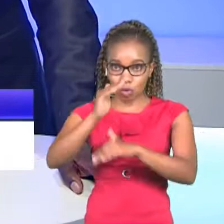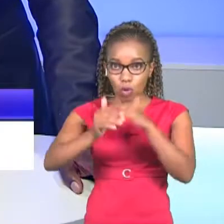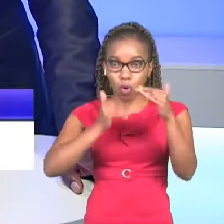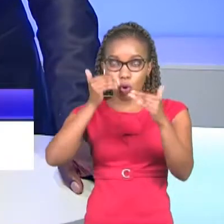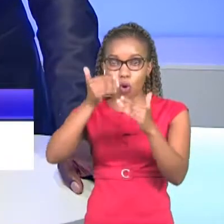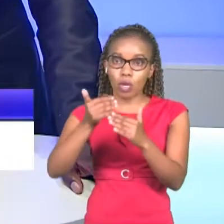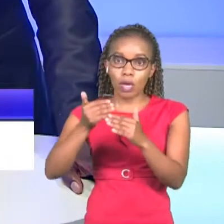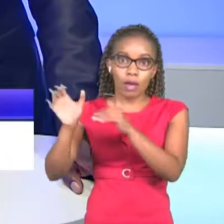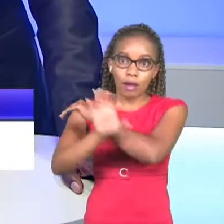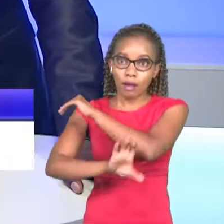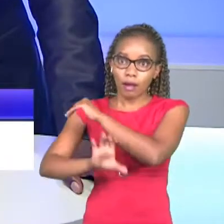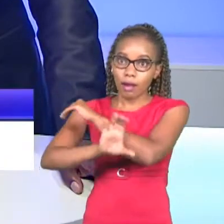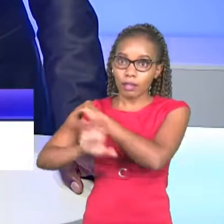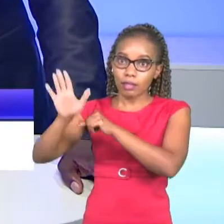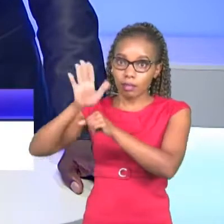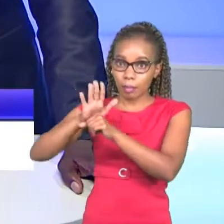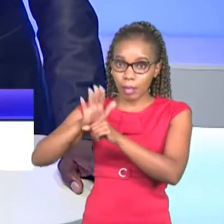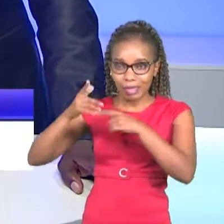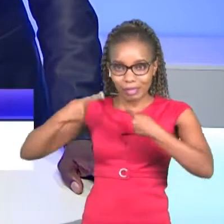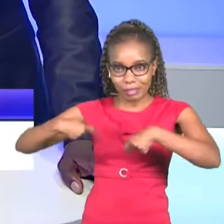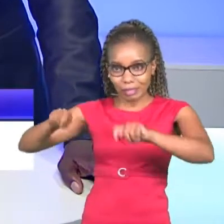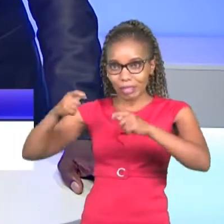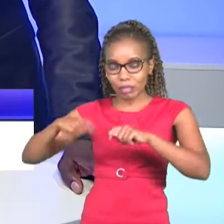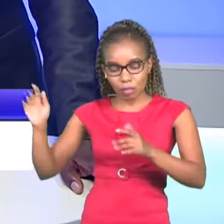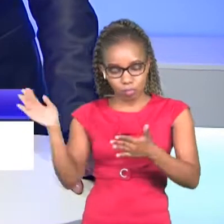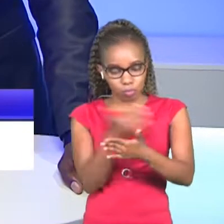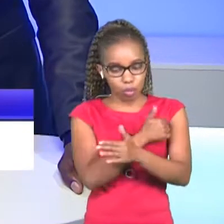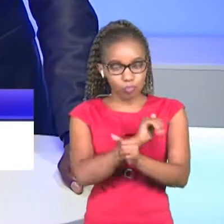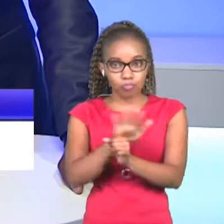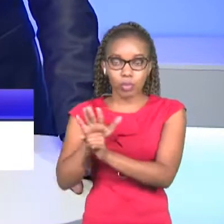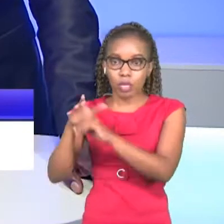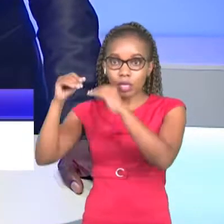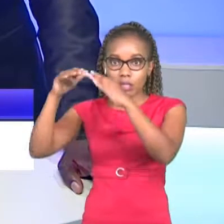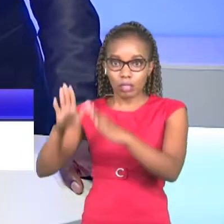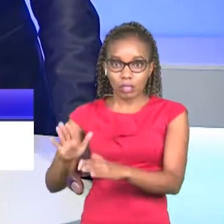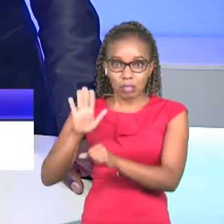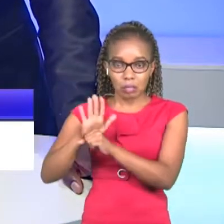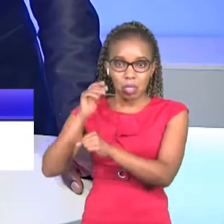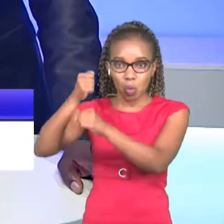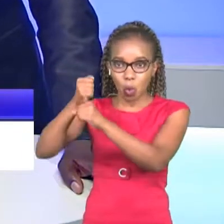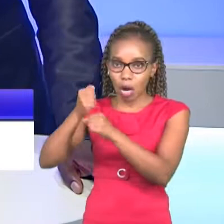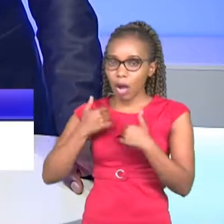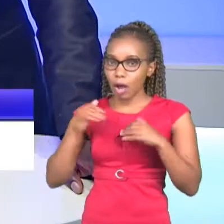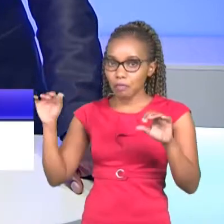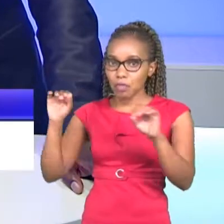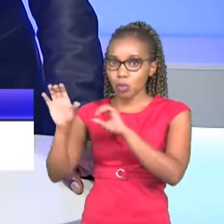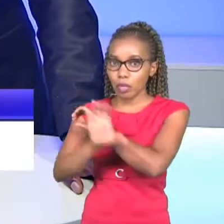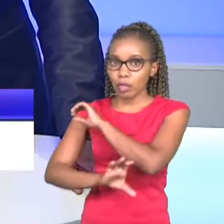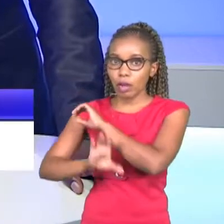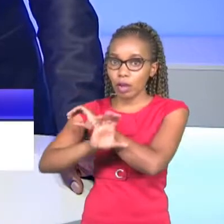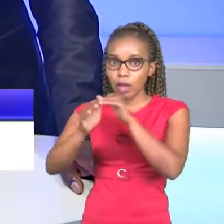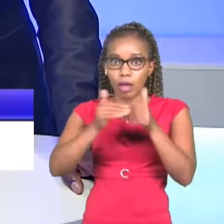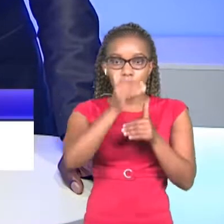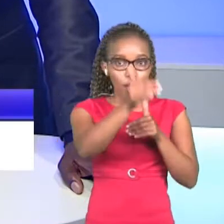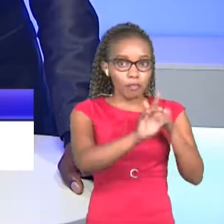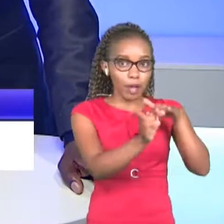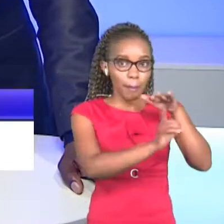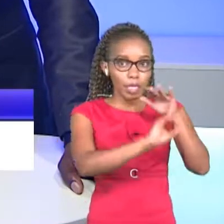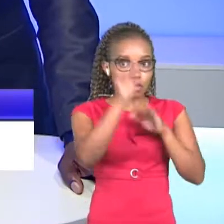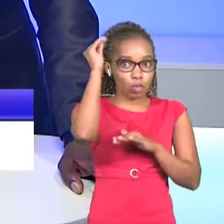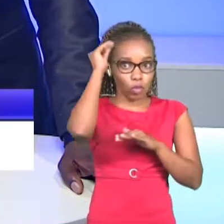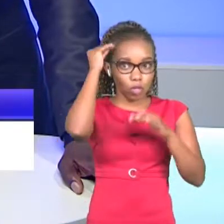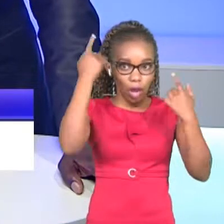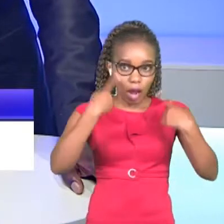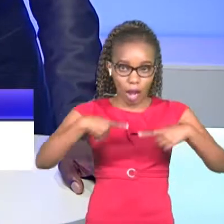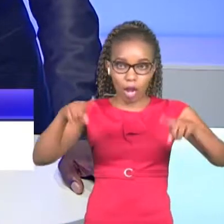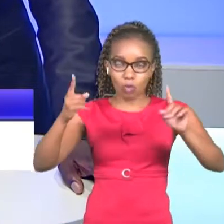many countries are fighting the coronavirus pandemic. Many teachers have been rendered jobless within the country after the Ministry of Education announced the